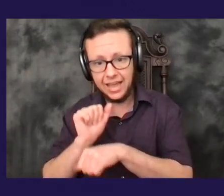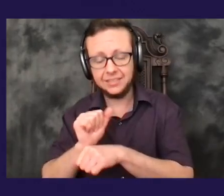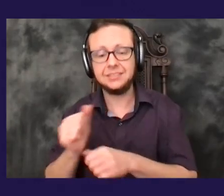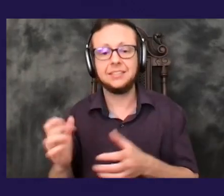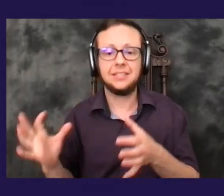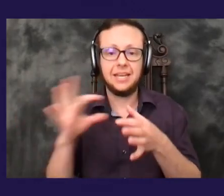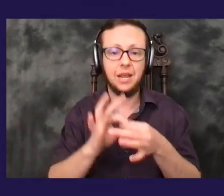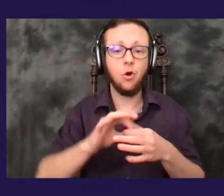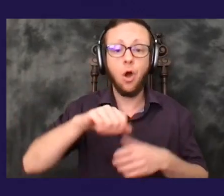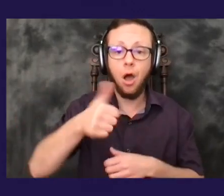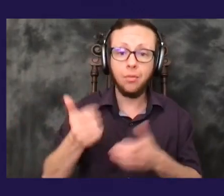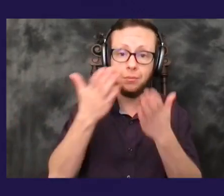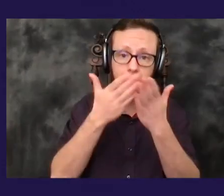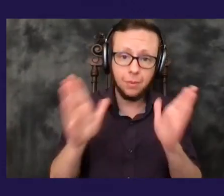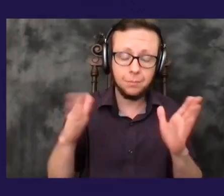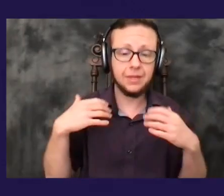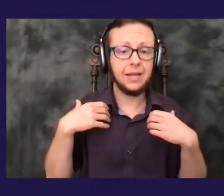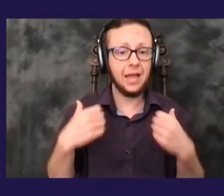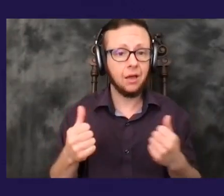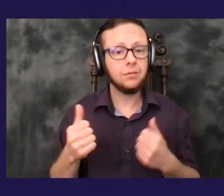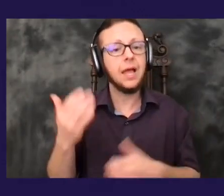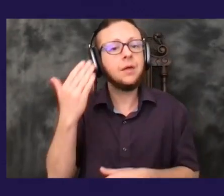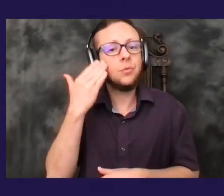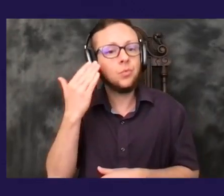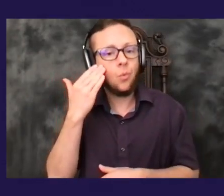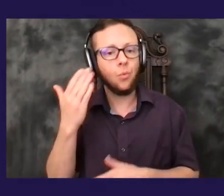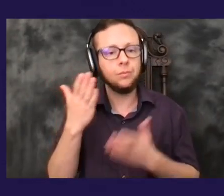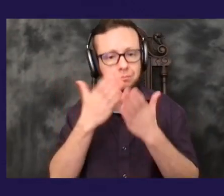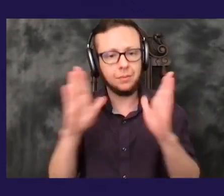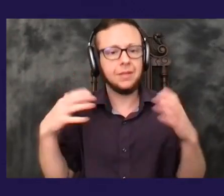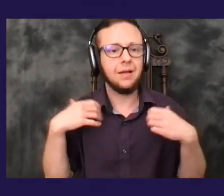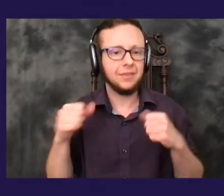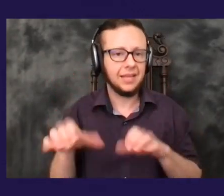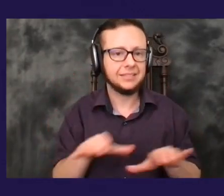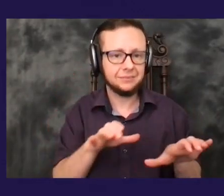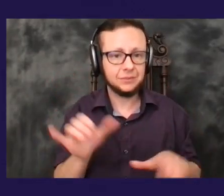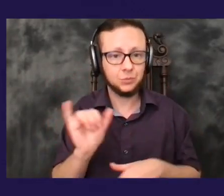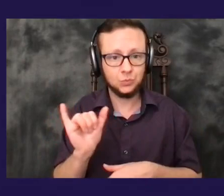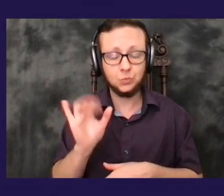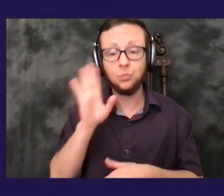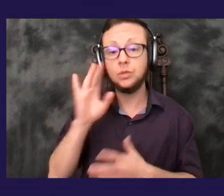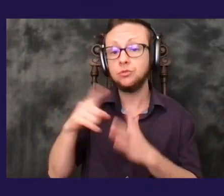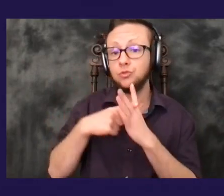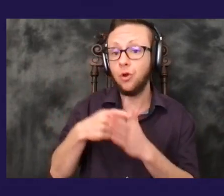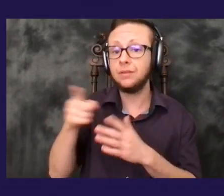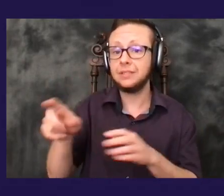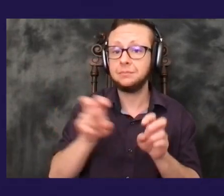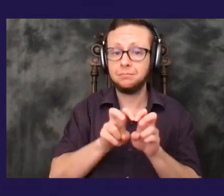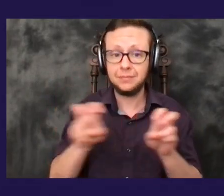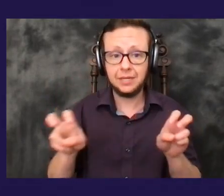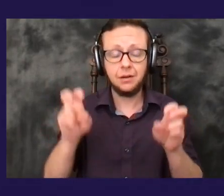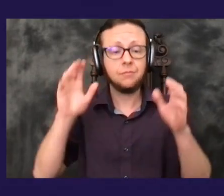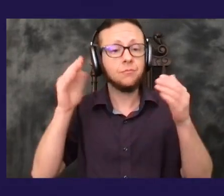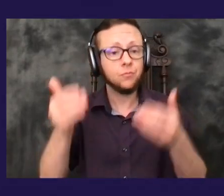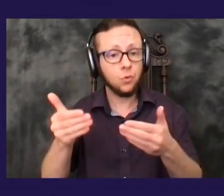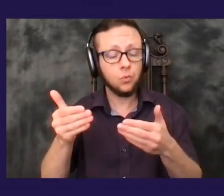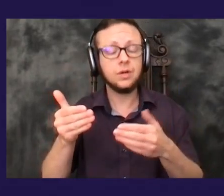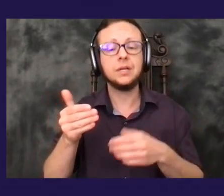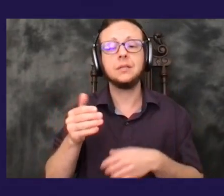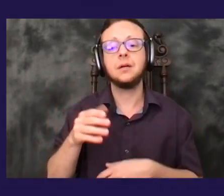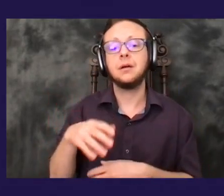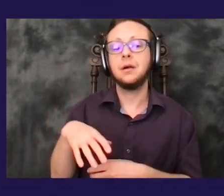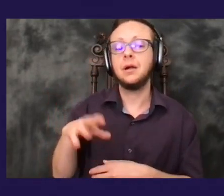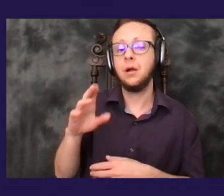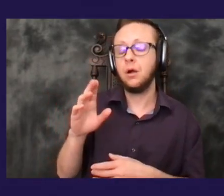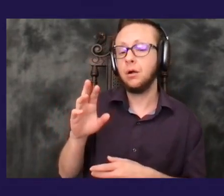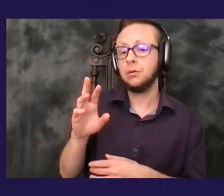and also non-public health activities. We will start this panel by focusing on the fact that Western